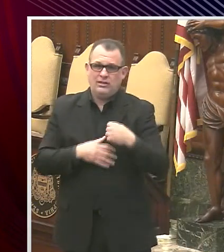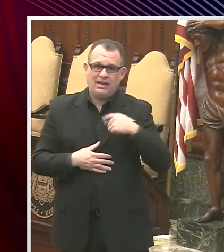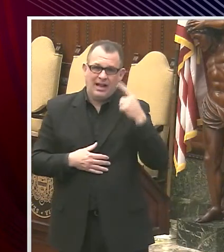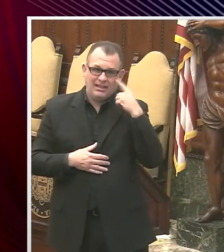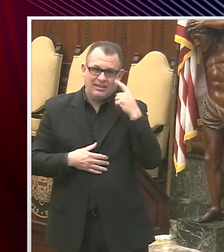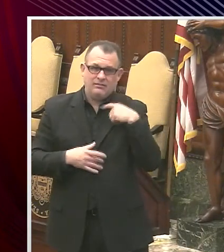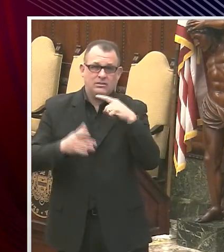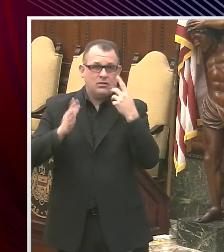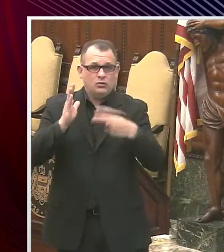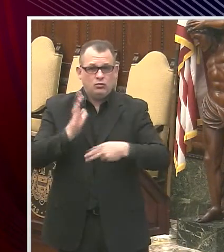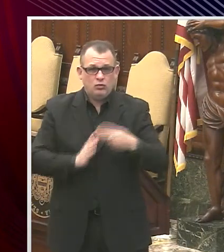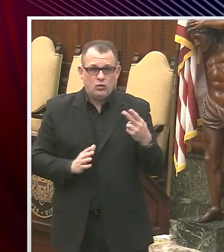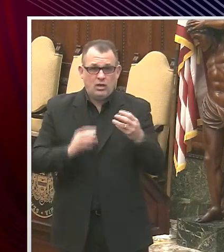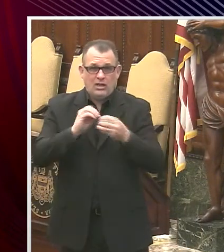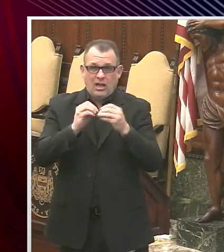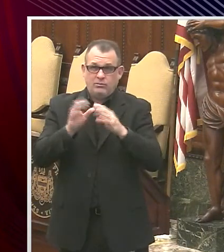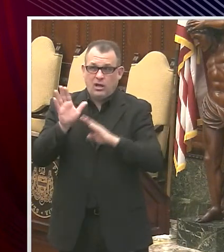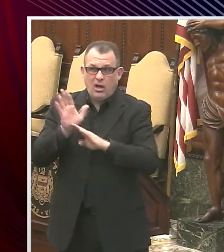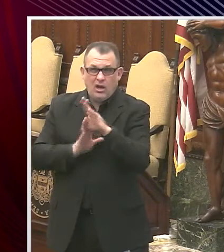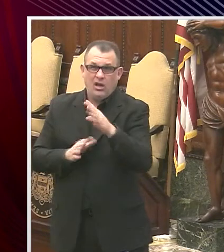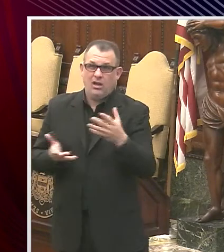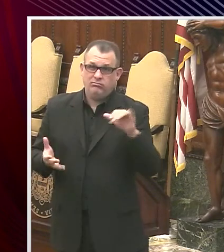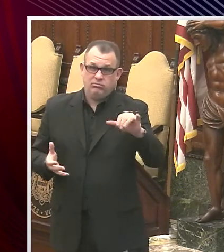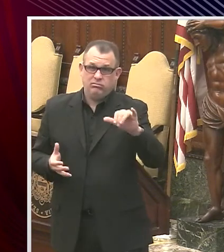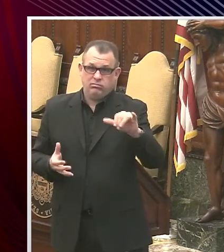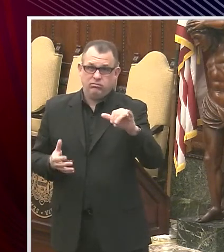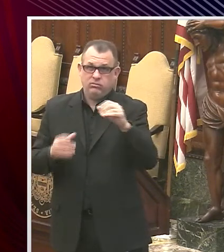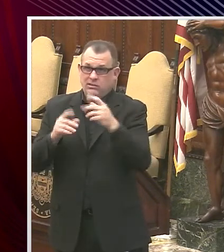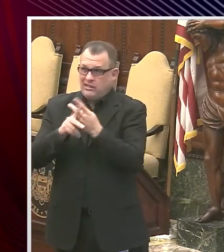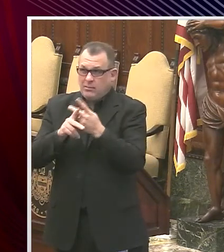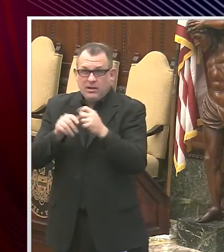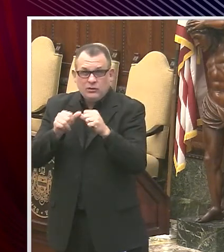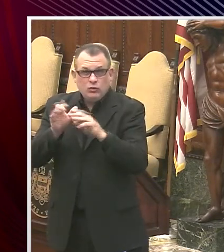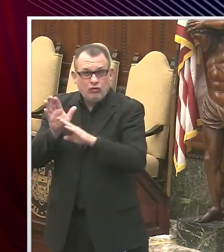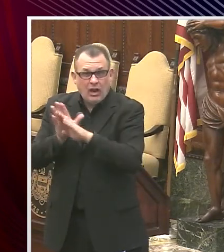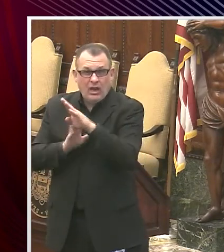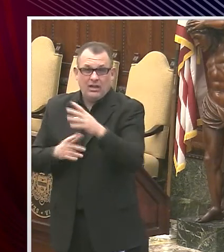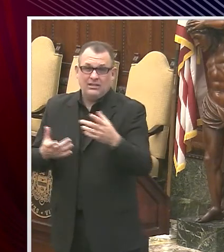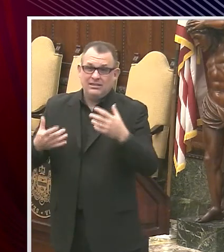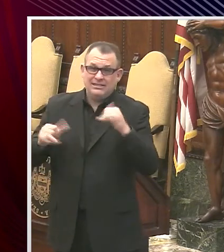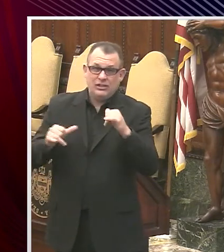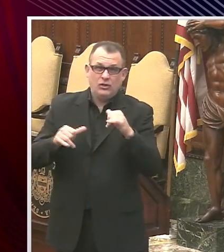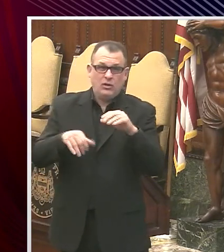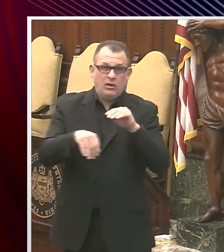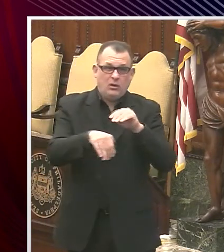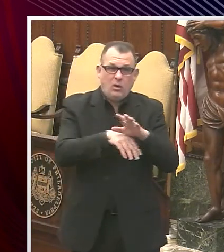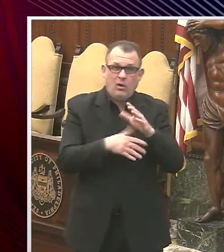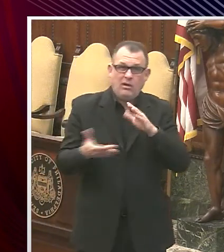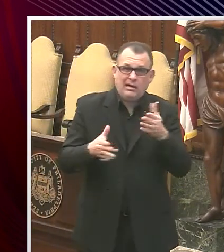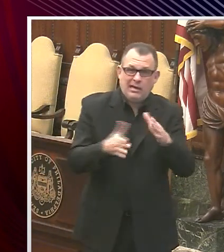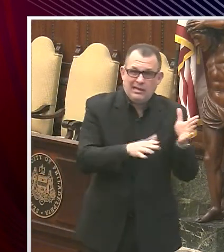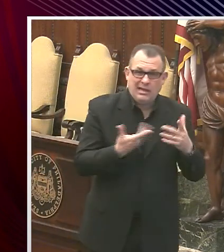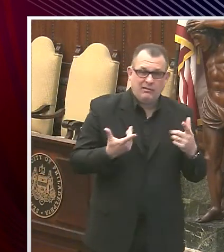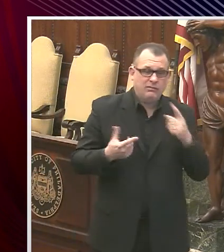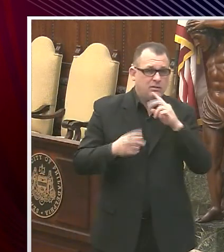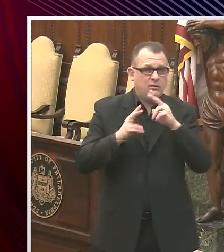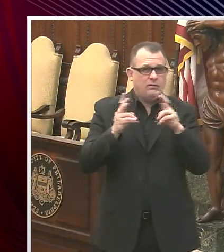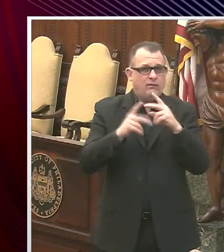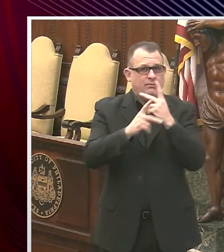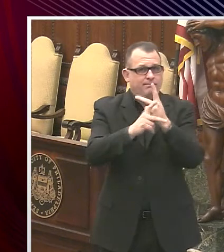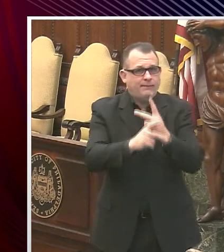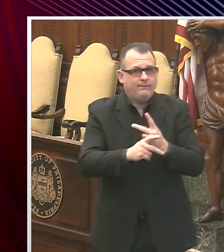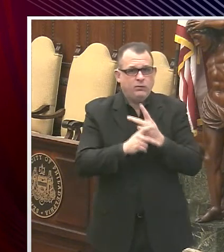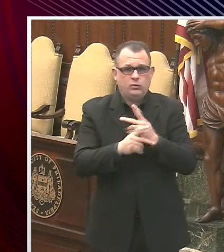case counts are high. If anything, that they're rising, and it's still deadly, and so we still need to be very careful about it.